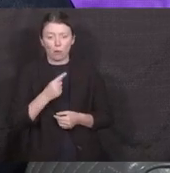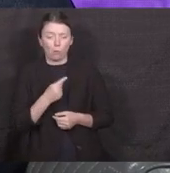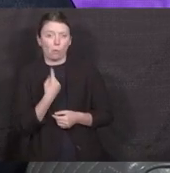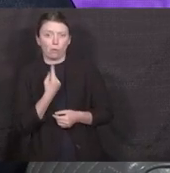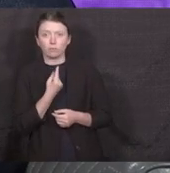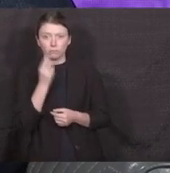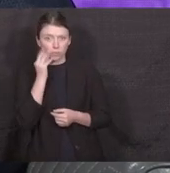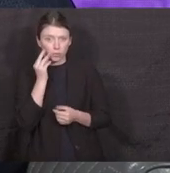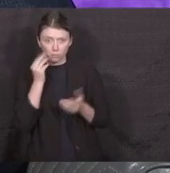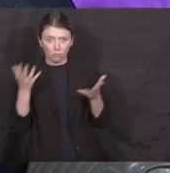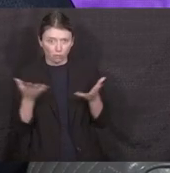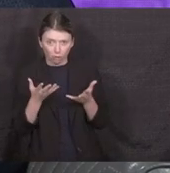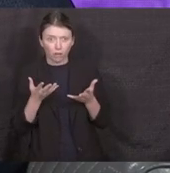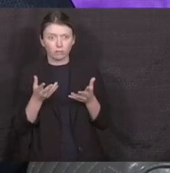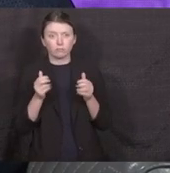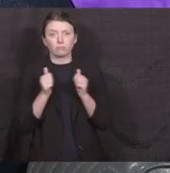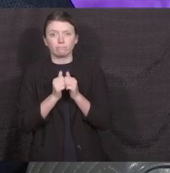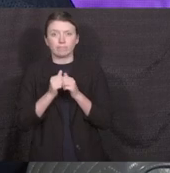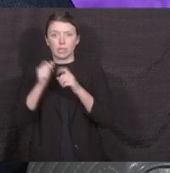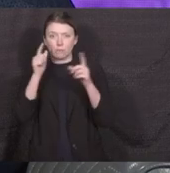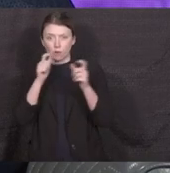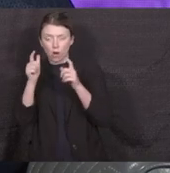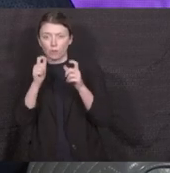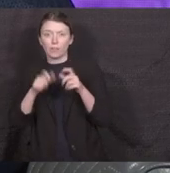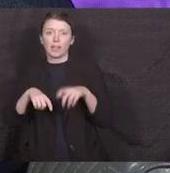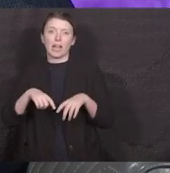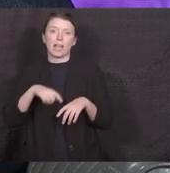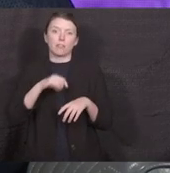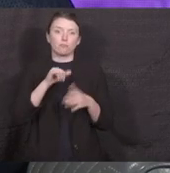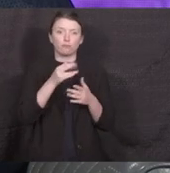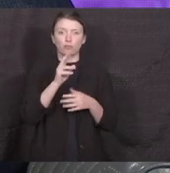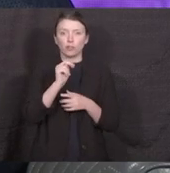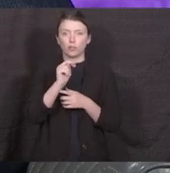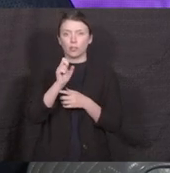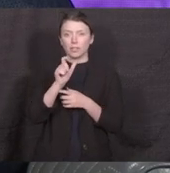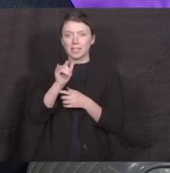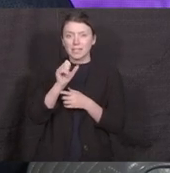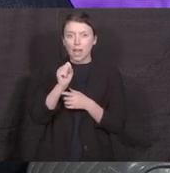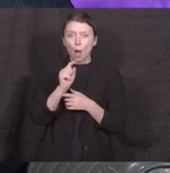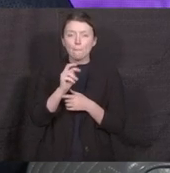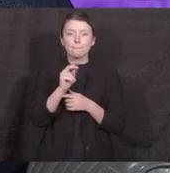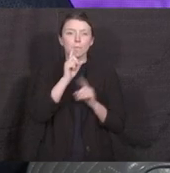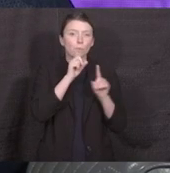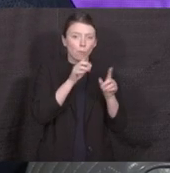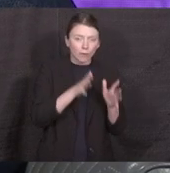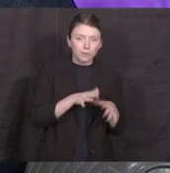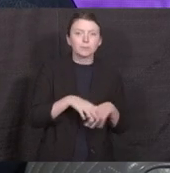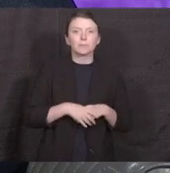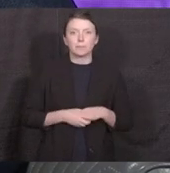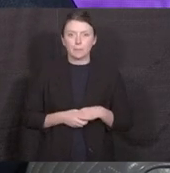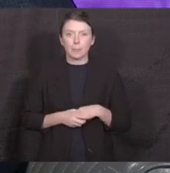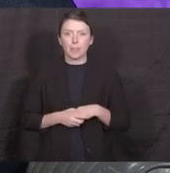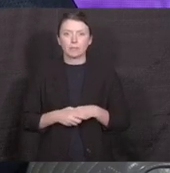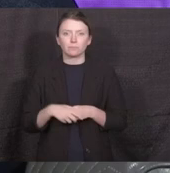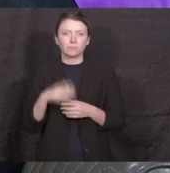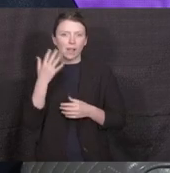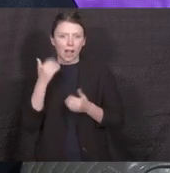into photography and photojournalism, and a lot of things were inspired by watching TV or watching